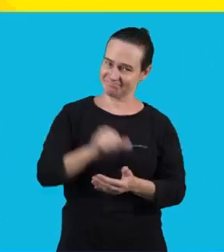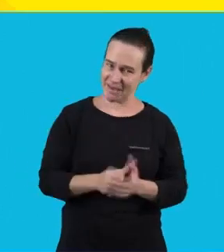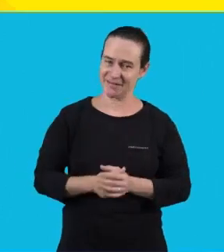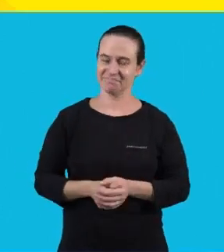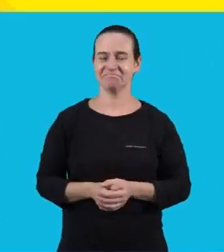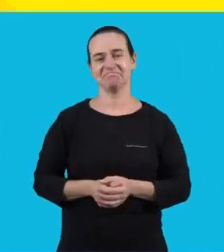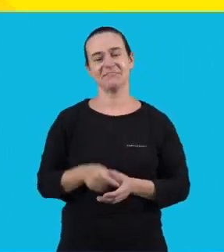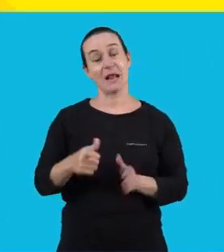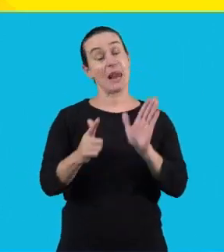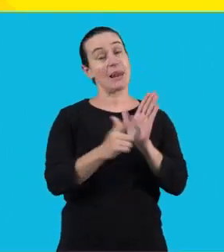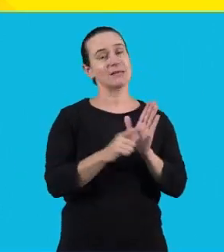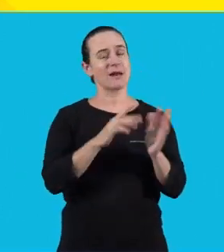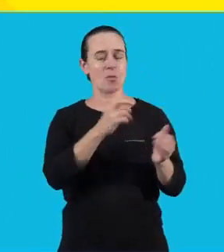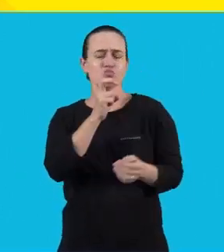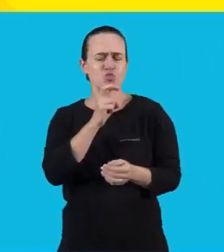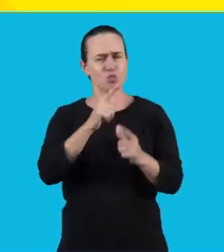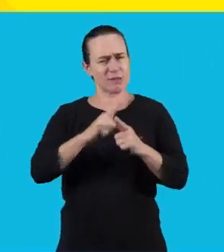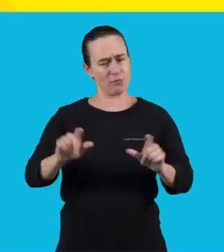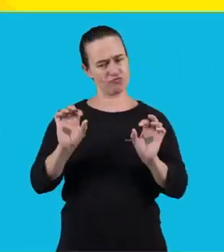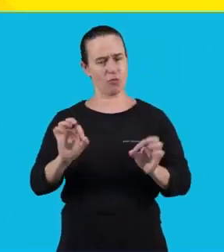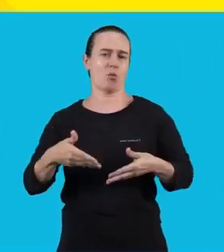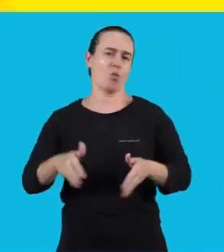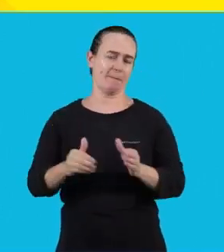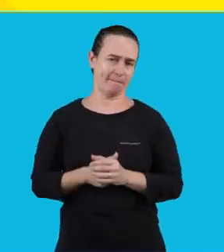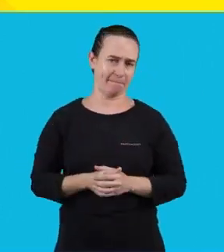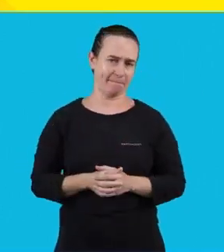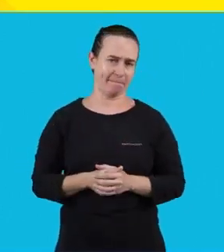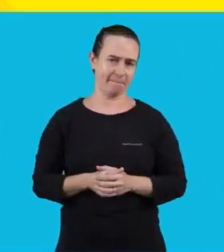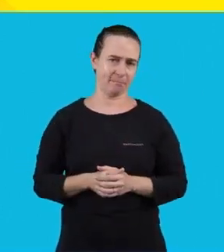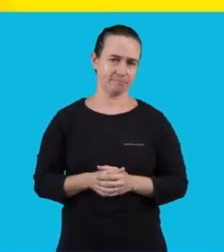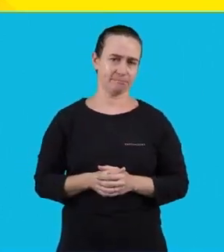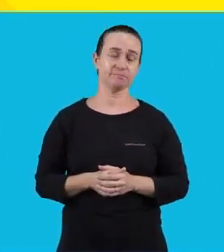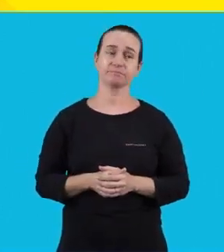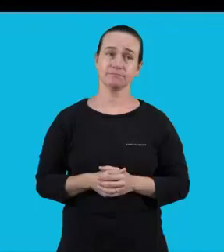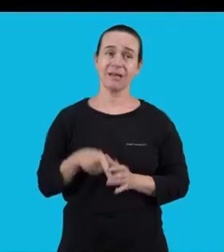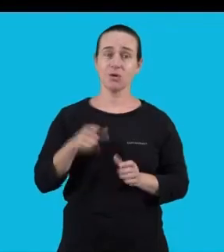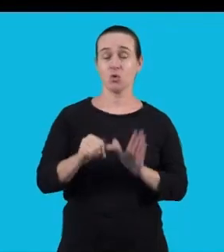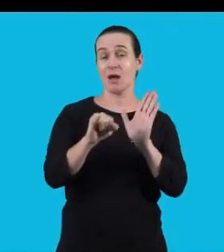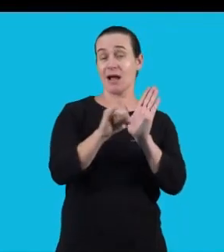Welcome back, learners, to this lesson on using language correctly. Let's look at the last part of our